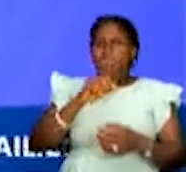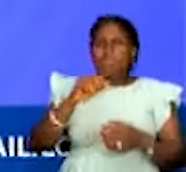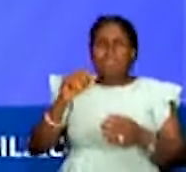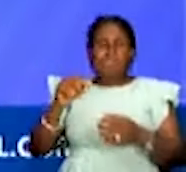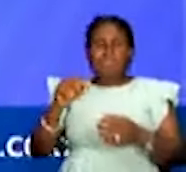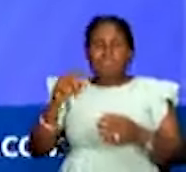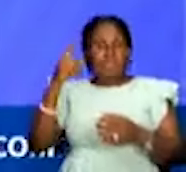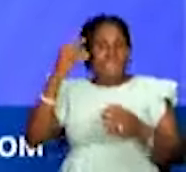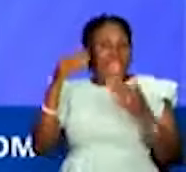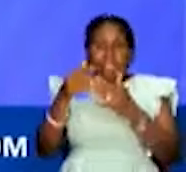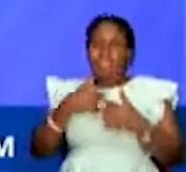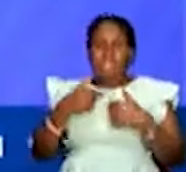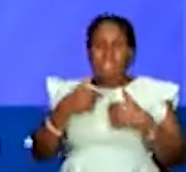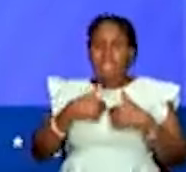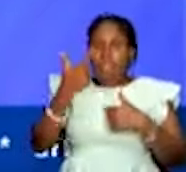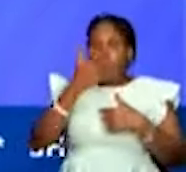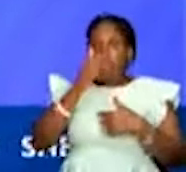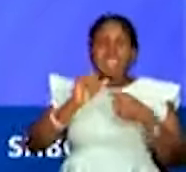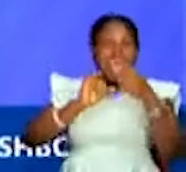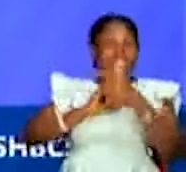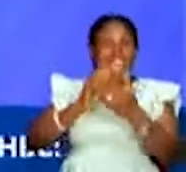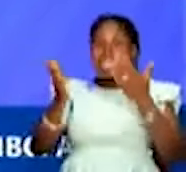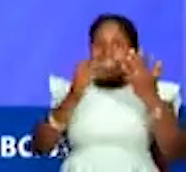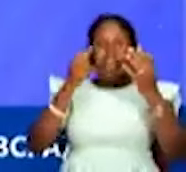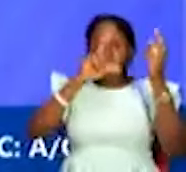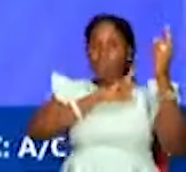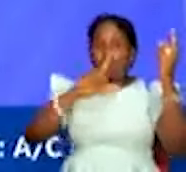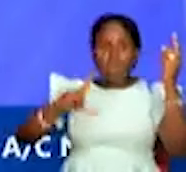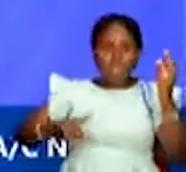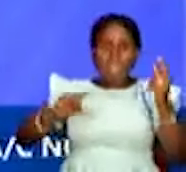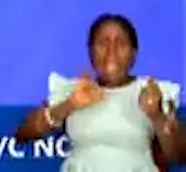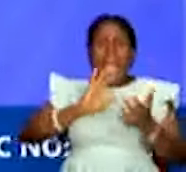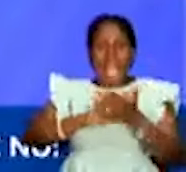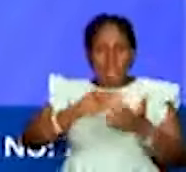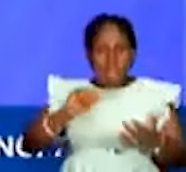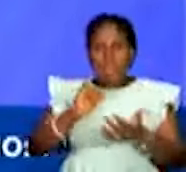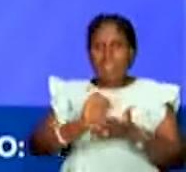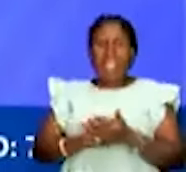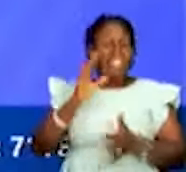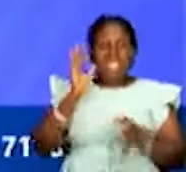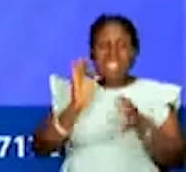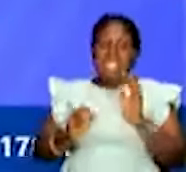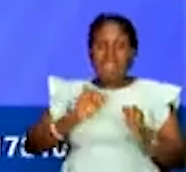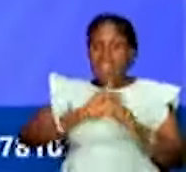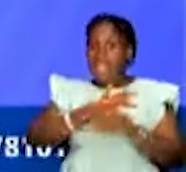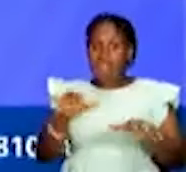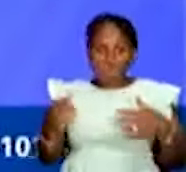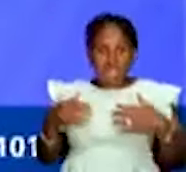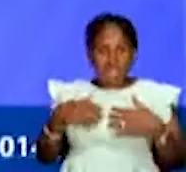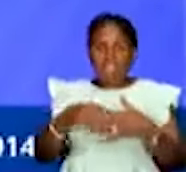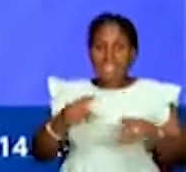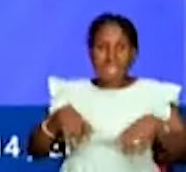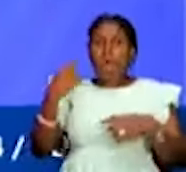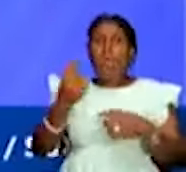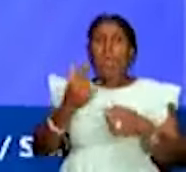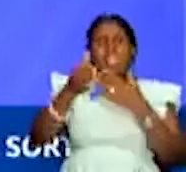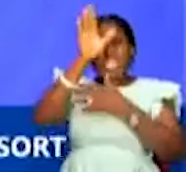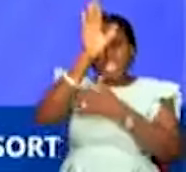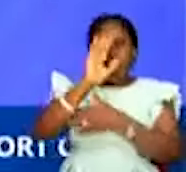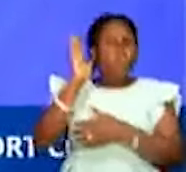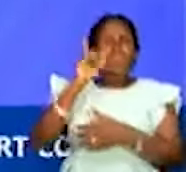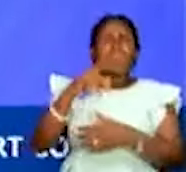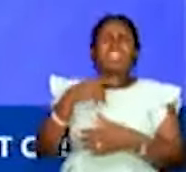You see that now. I truly believe that if I did not have this life by God's grace, only God would tell how many times they've carried our